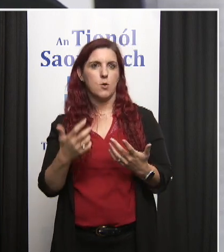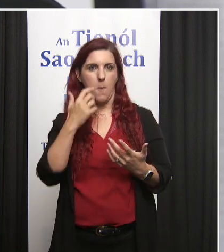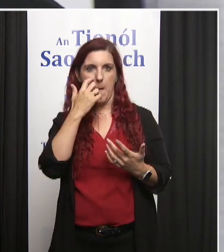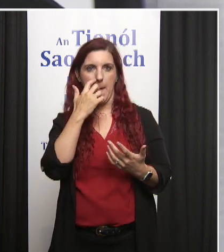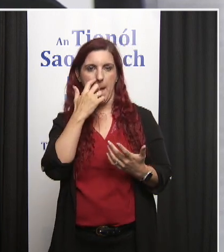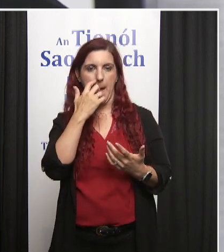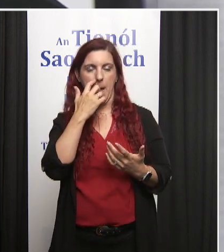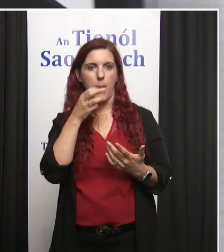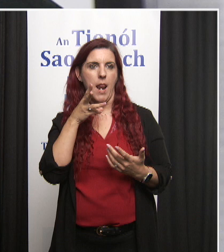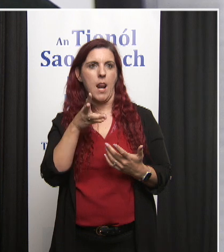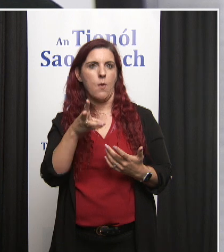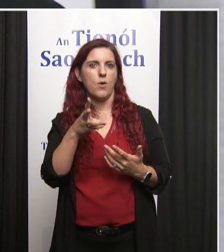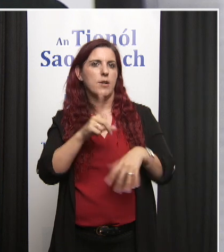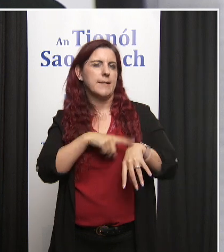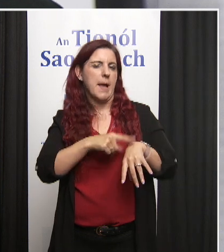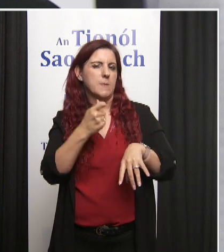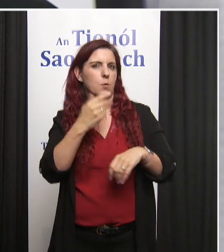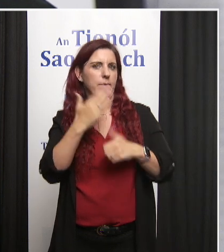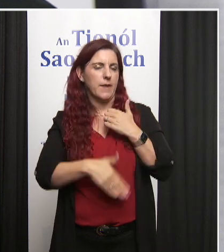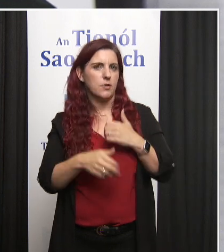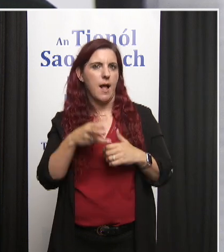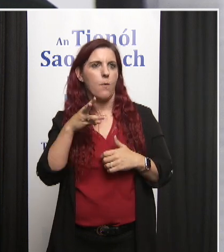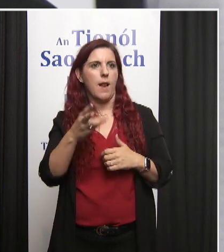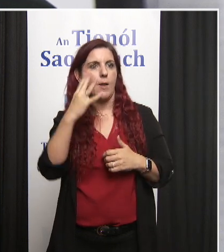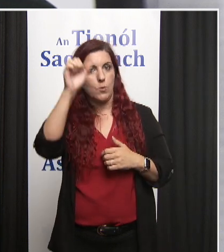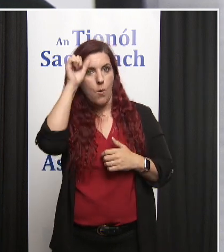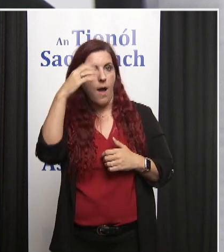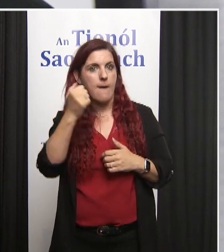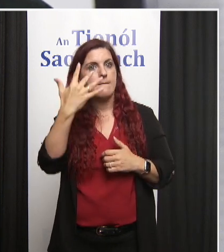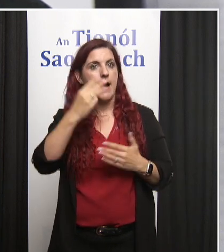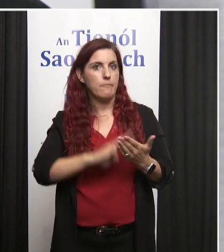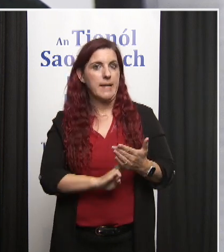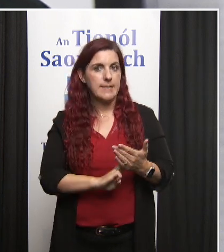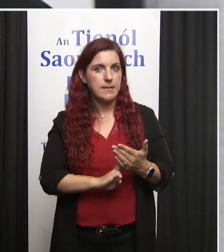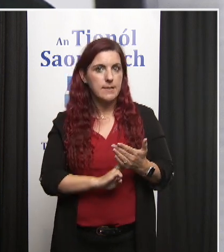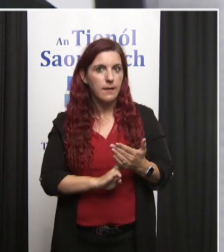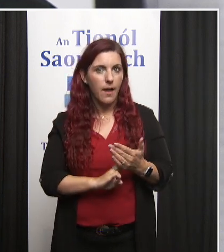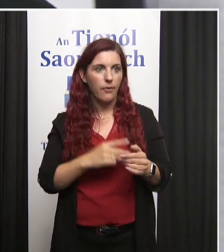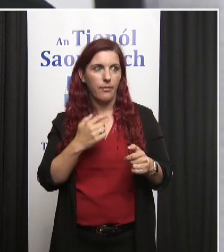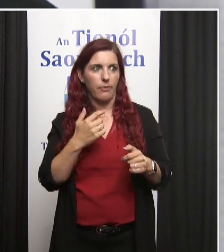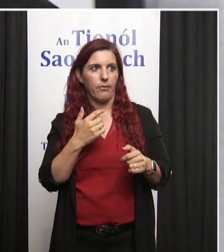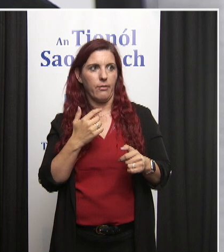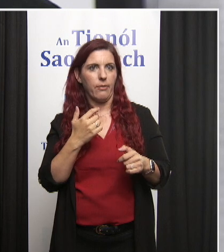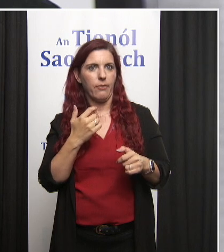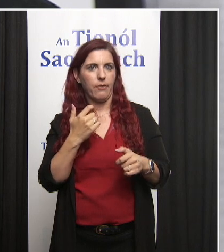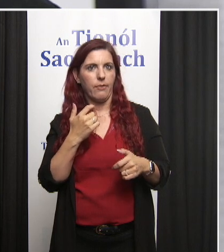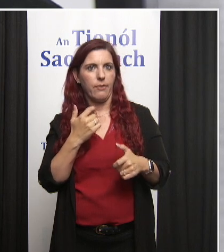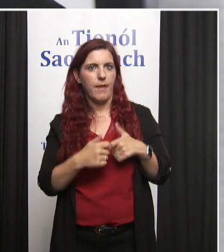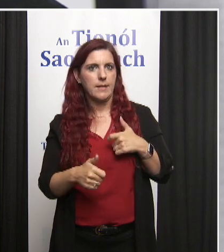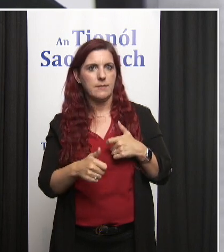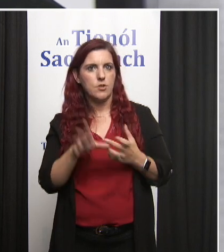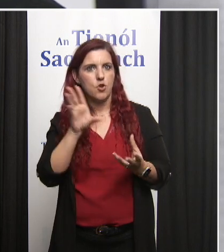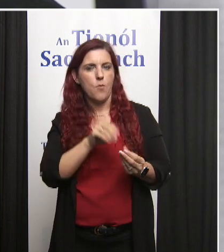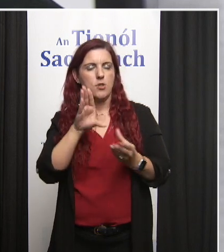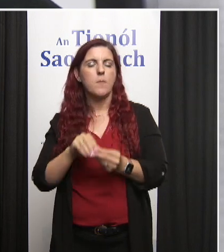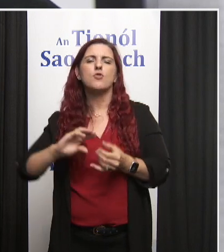I'll just jump in and say your 5 minutes are up. Please give me your concluding remarks just to